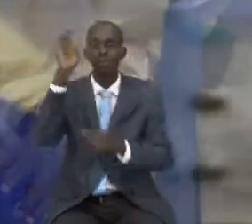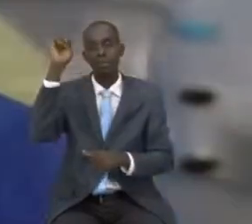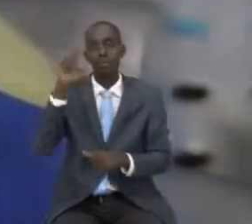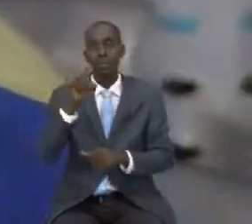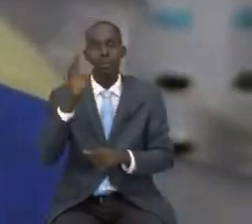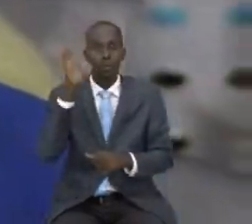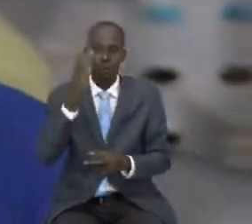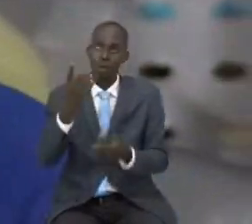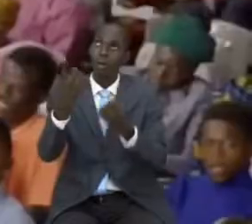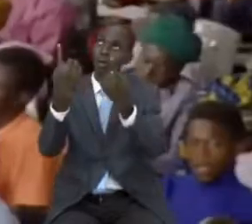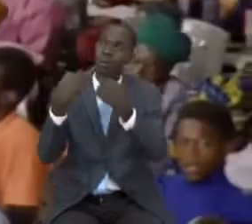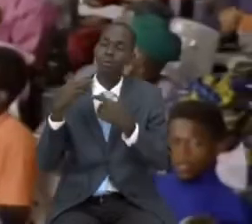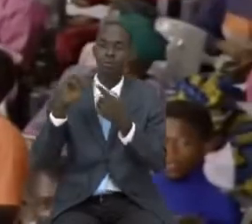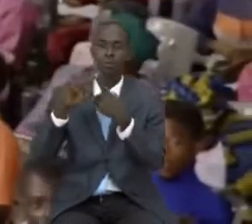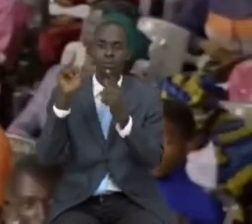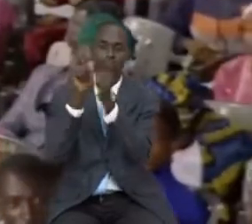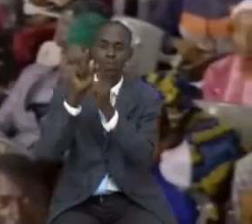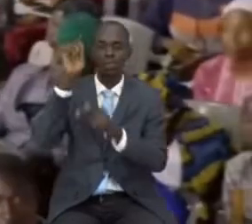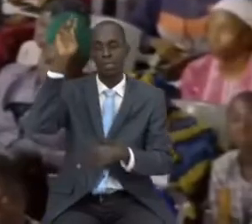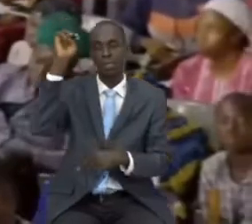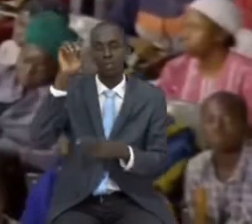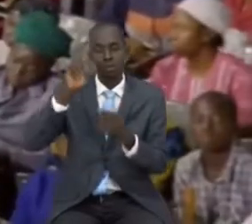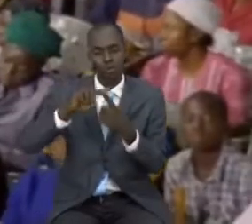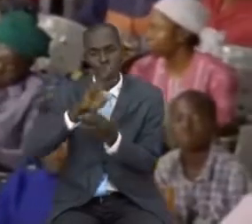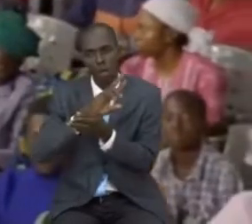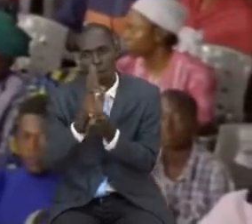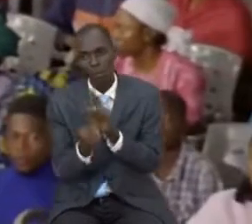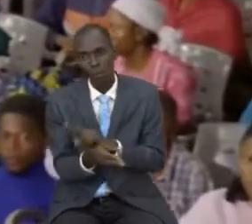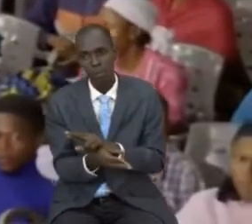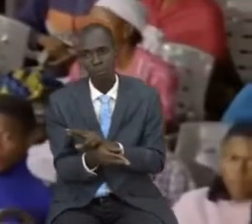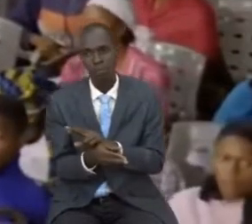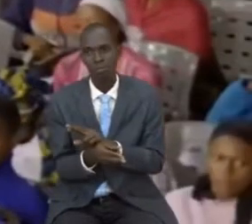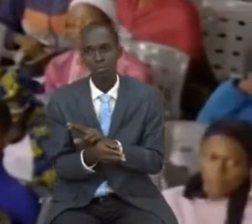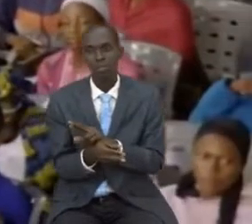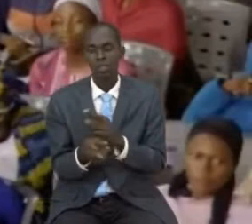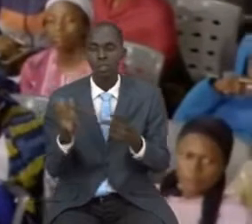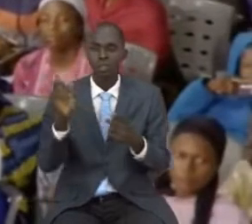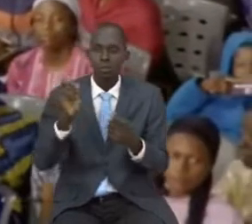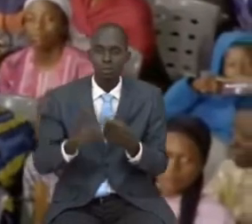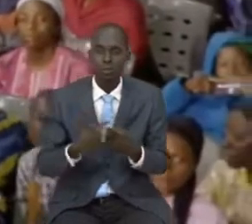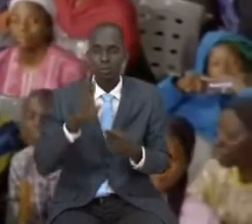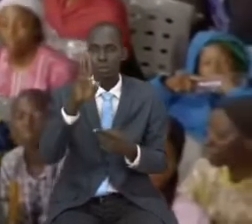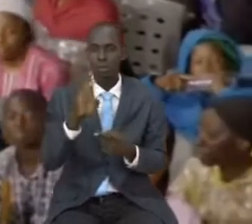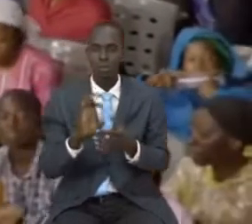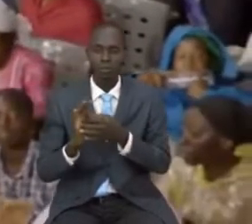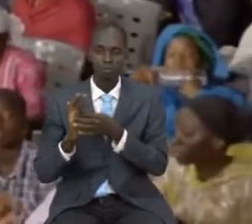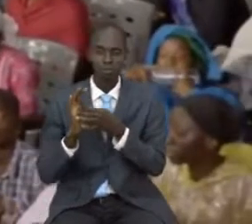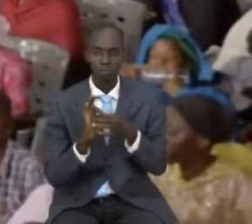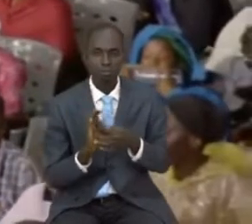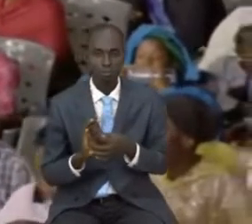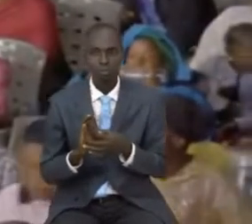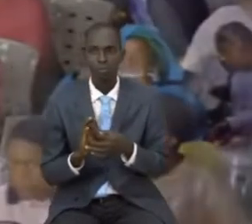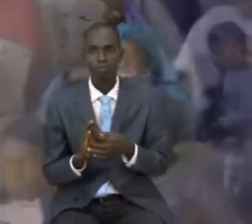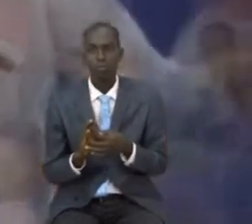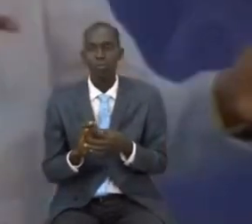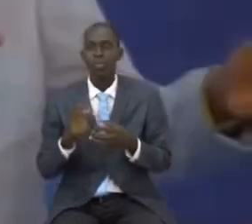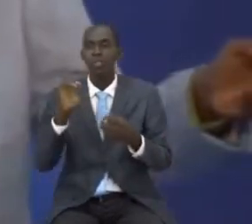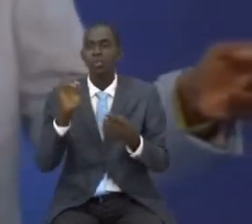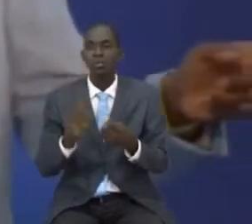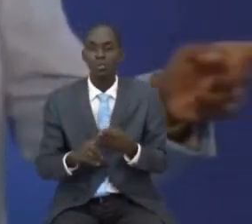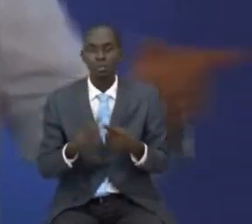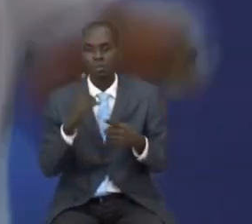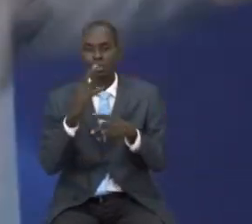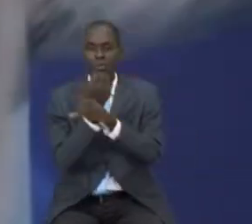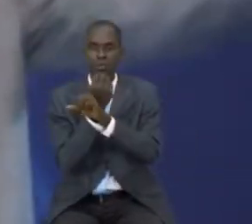you're welcome to repentance, to reconciliation, to